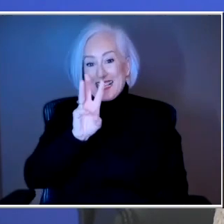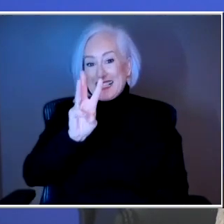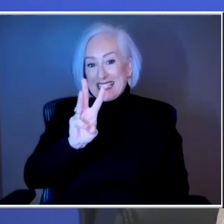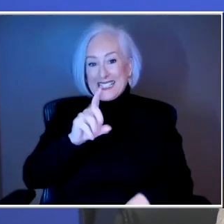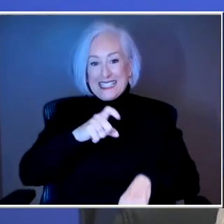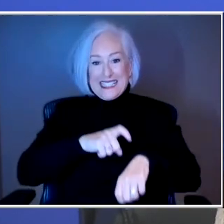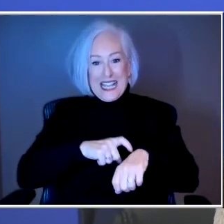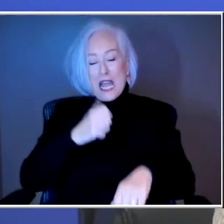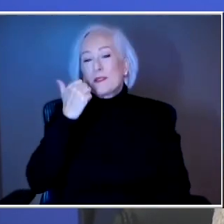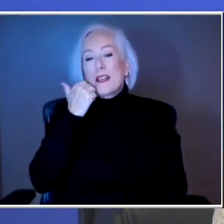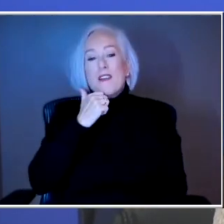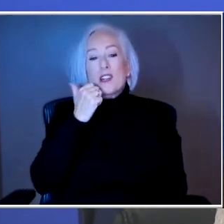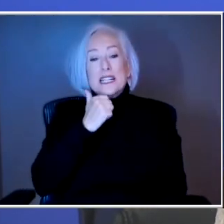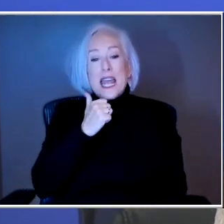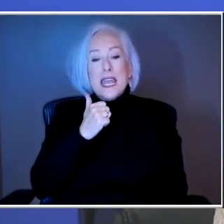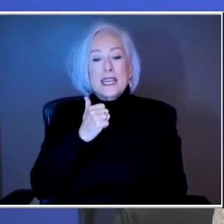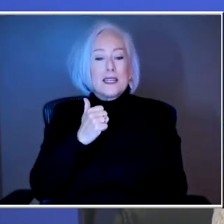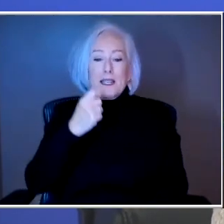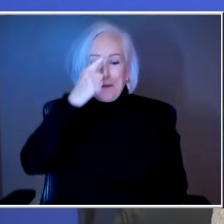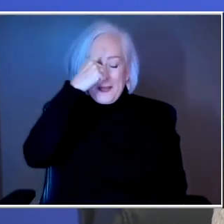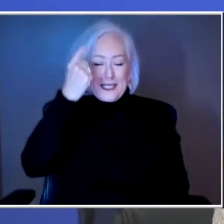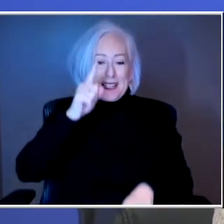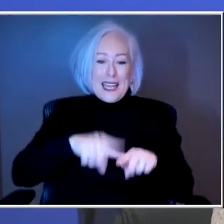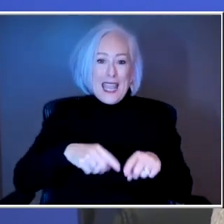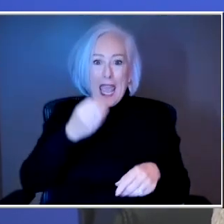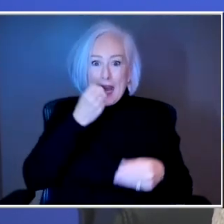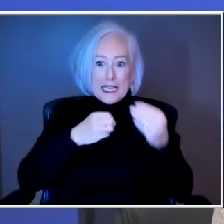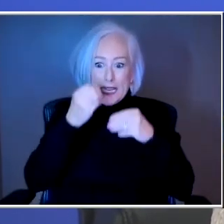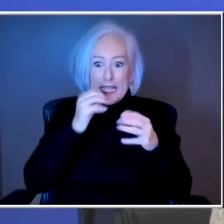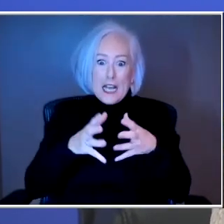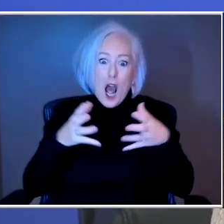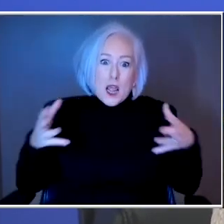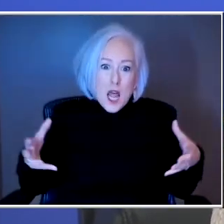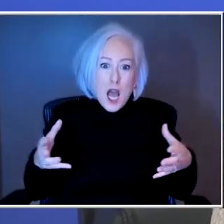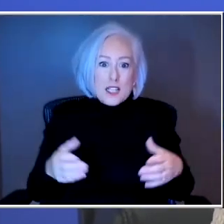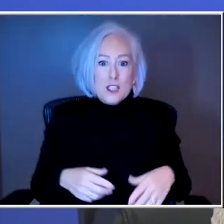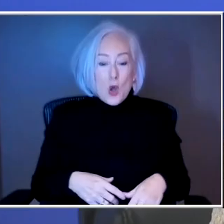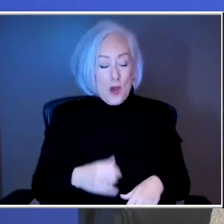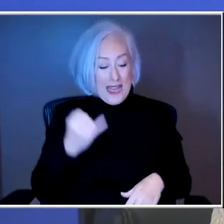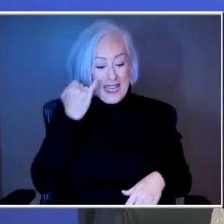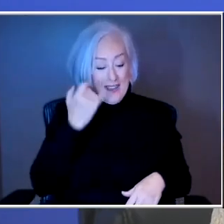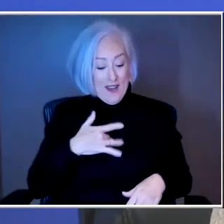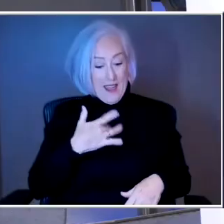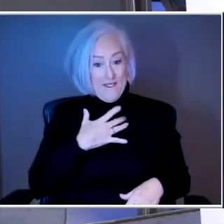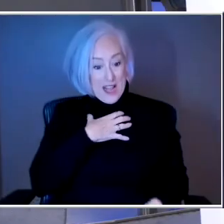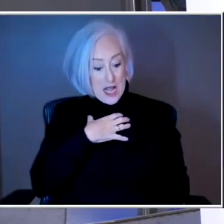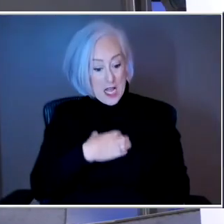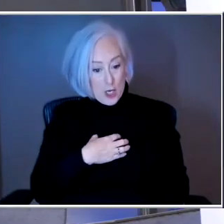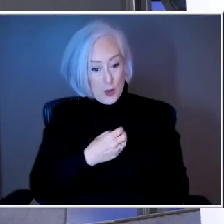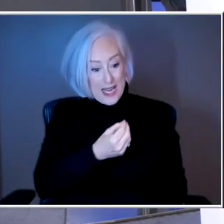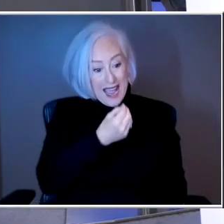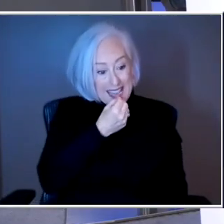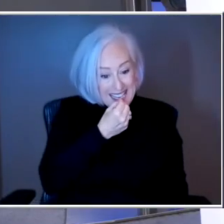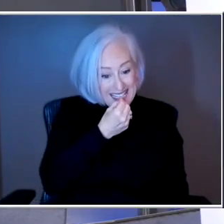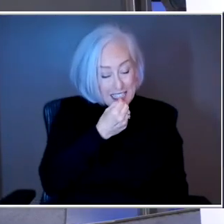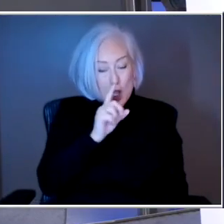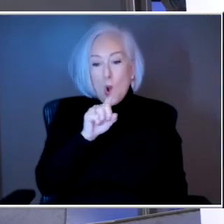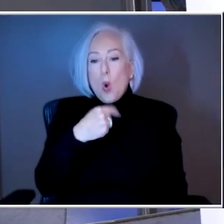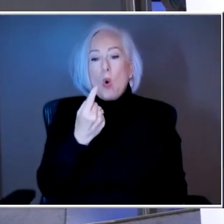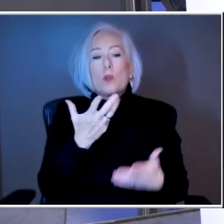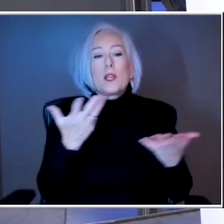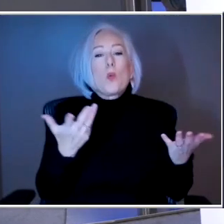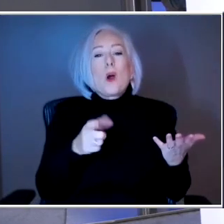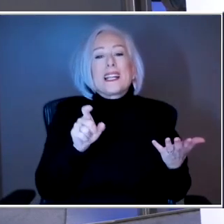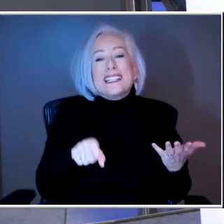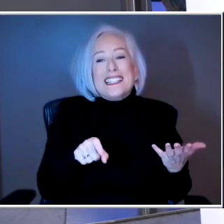lot. So I basically eat when I'm hungry and only as much as I need. Is it covered by insurance? What is